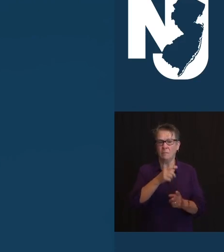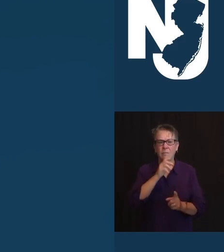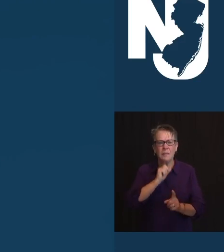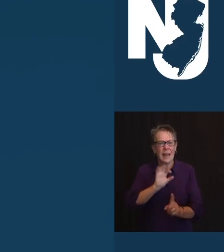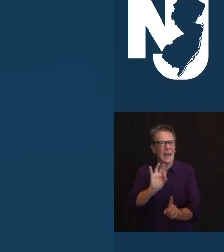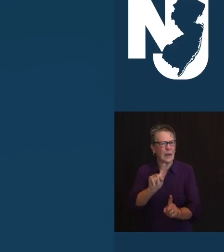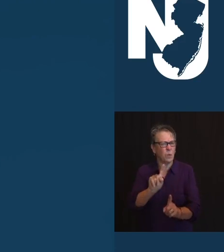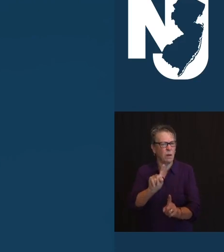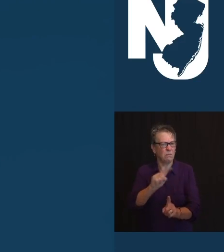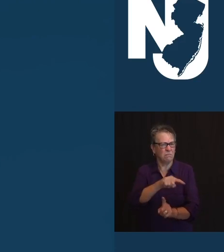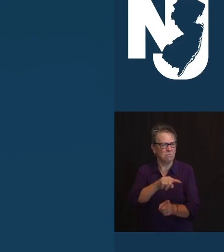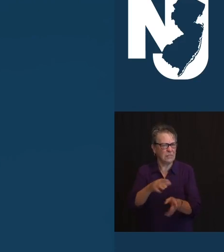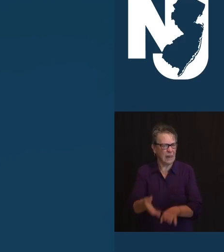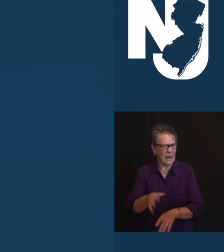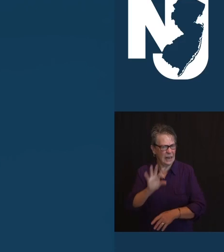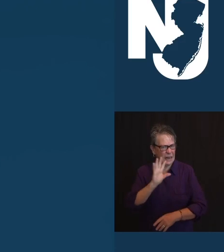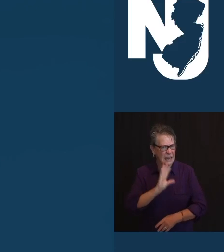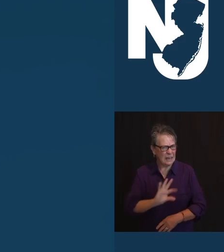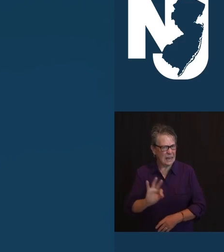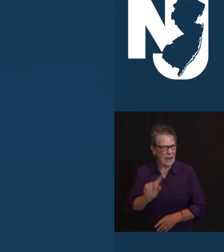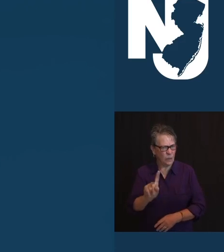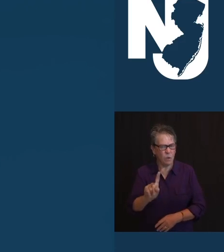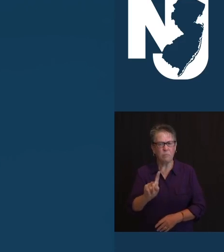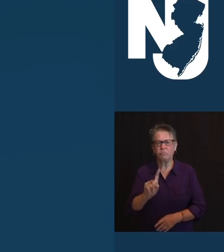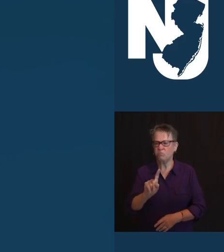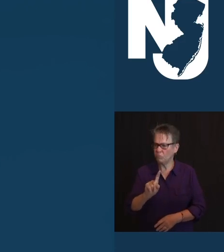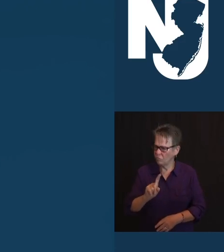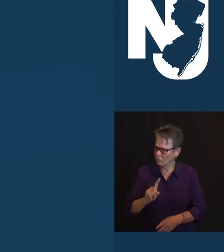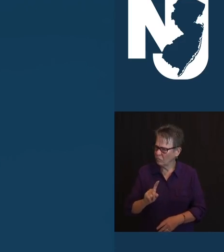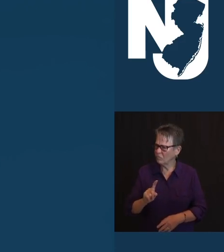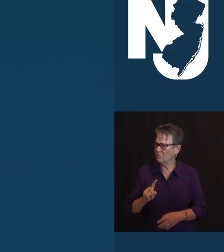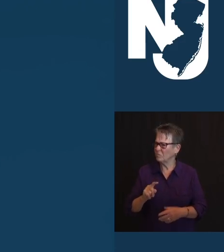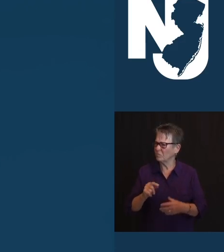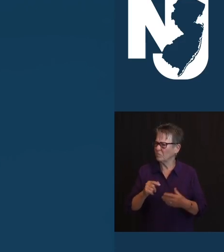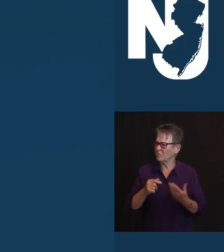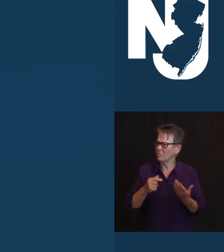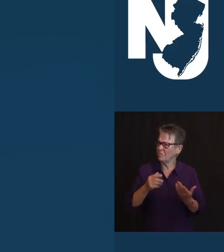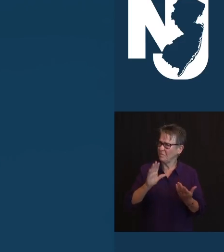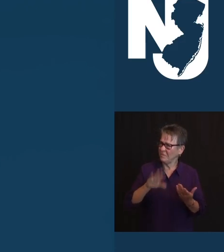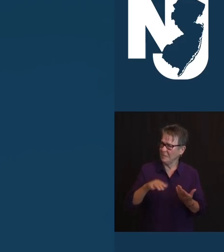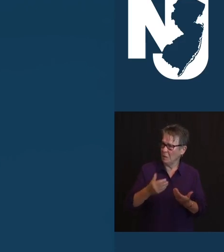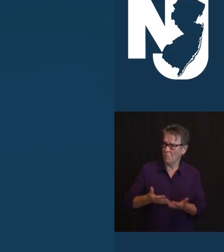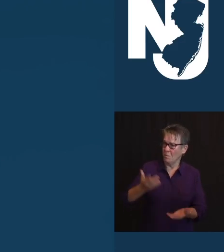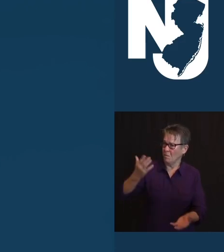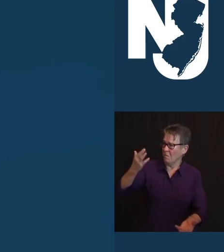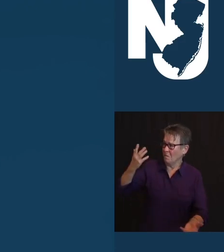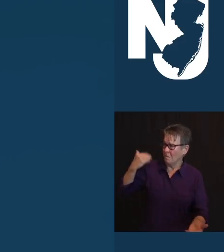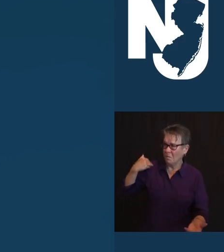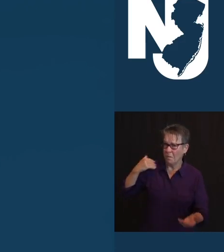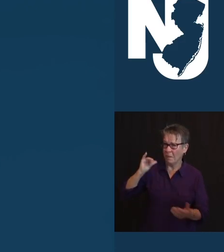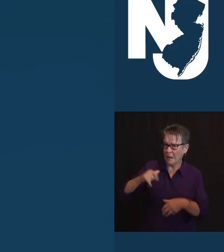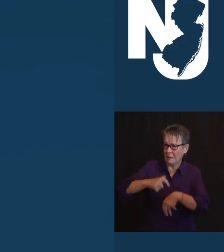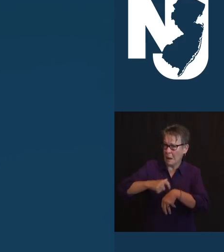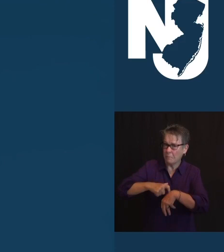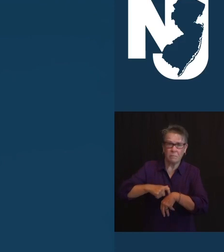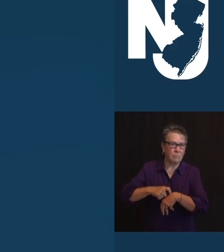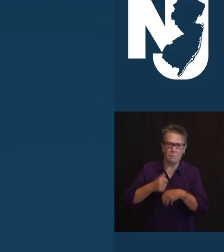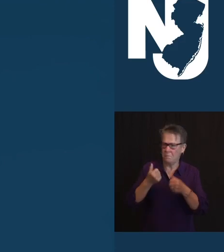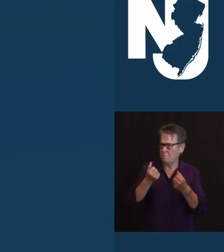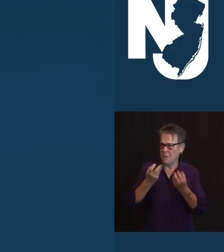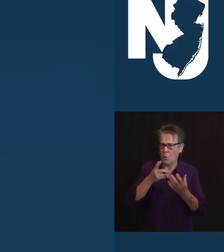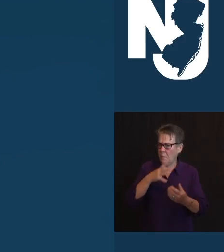when Estelle was there. And also she called Baltimore and New York City home before settling in Leonia